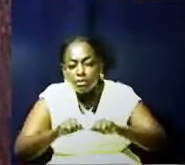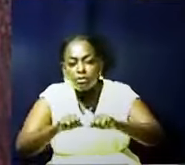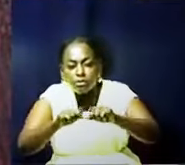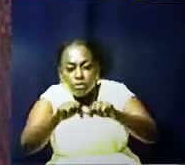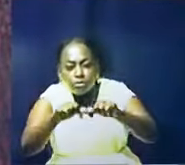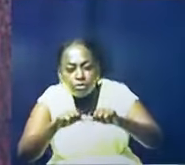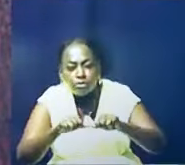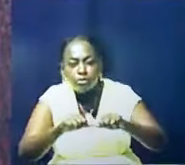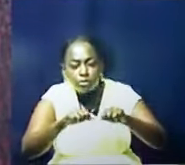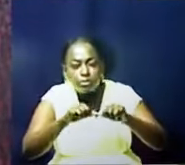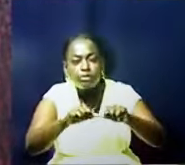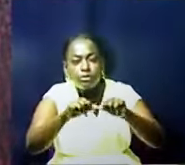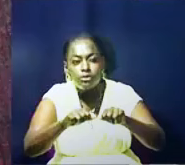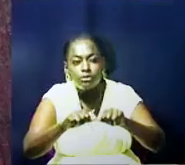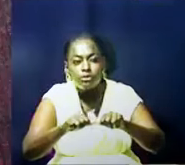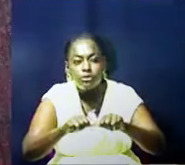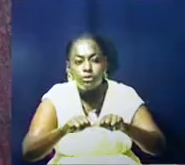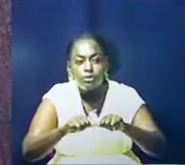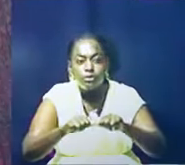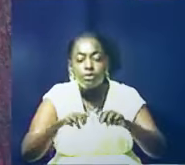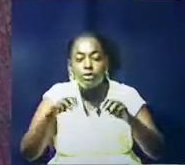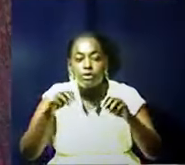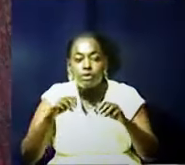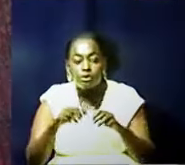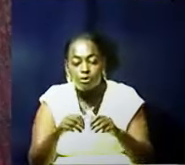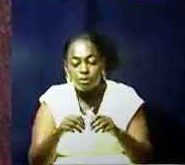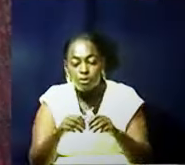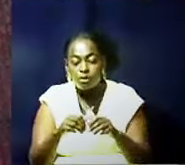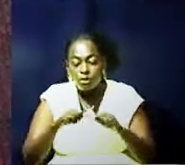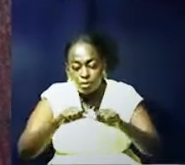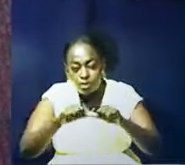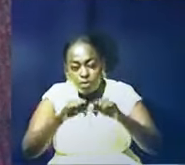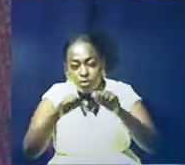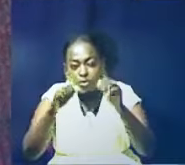to our intercourse or dealings with God.